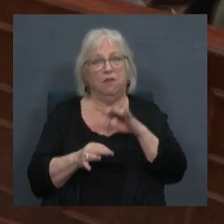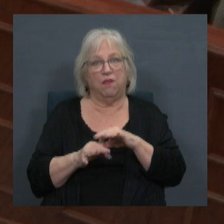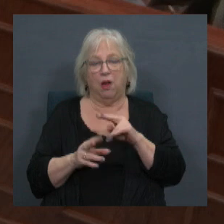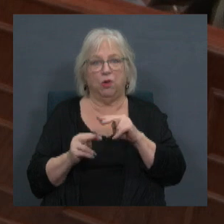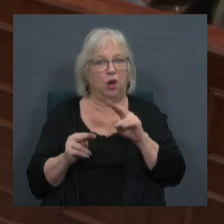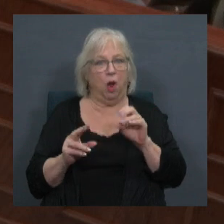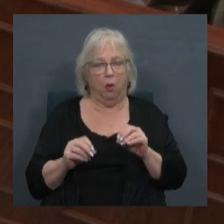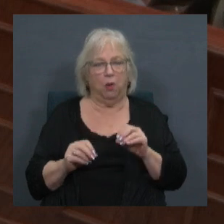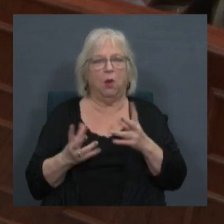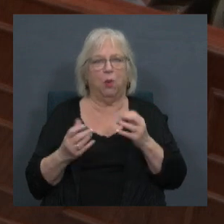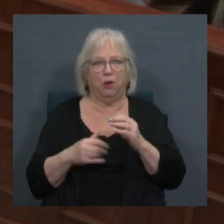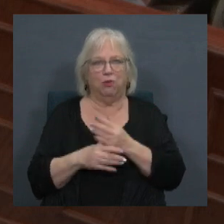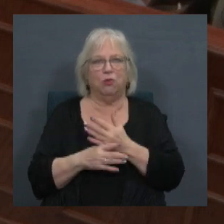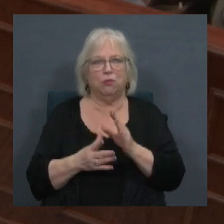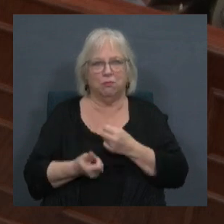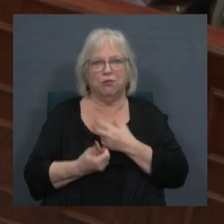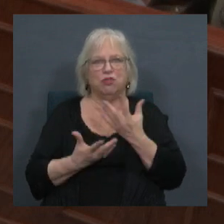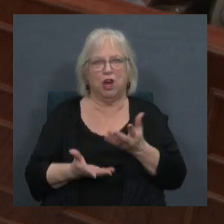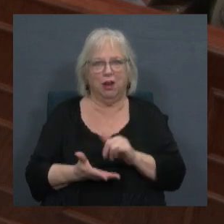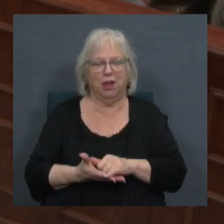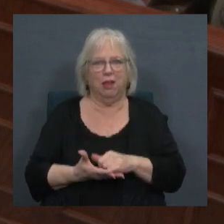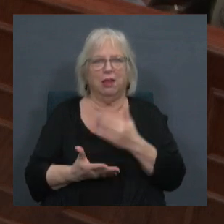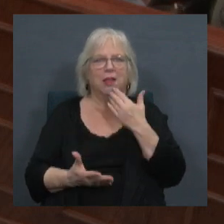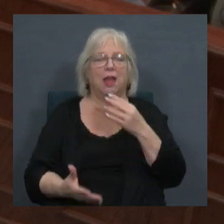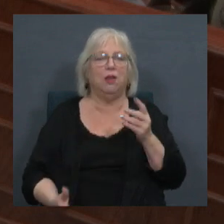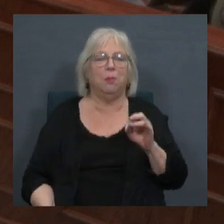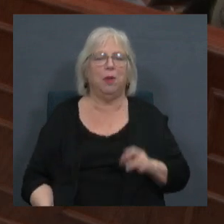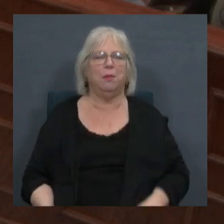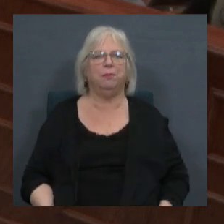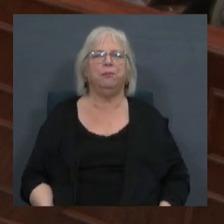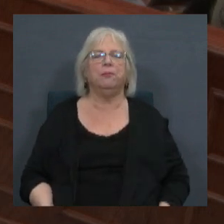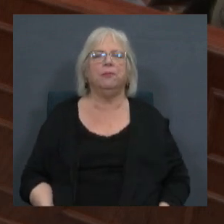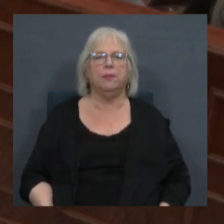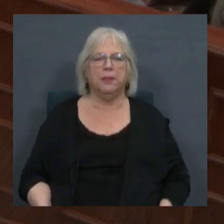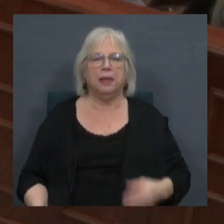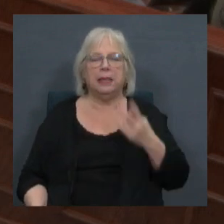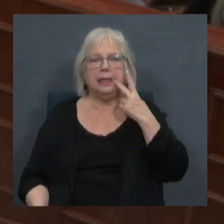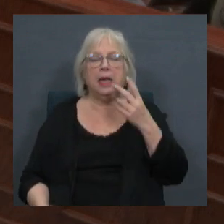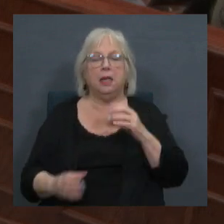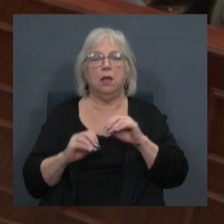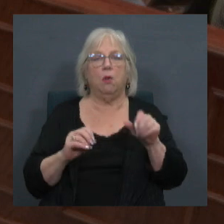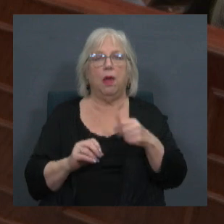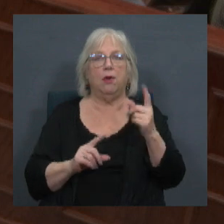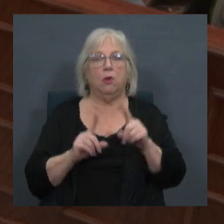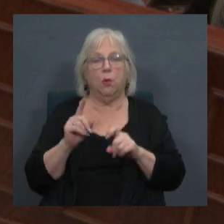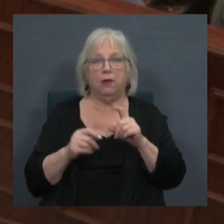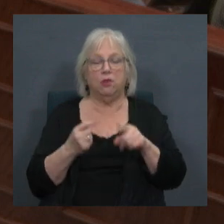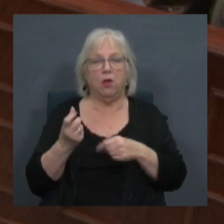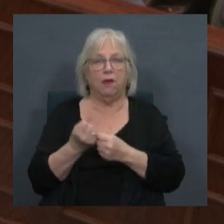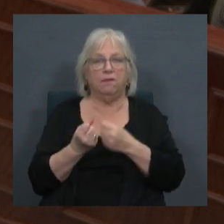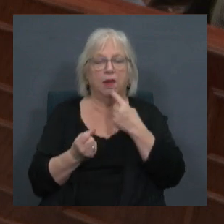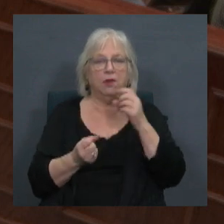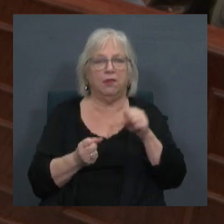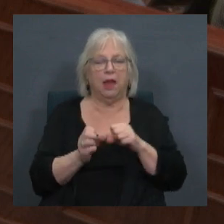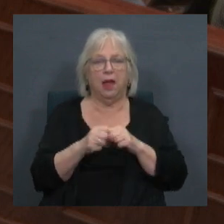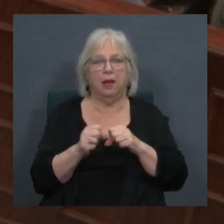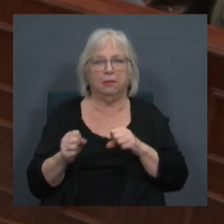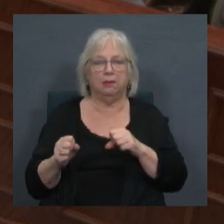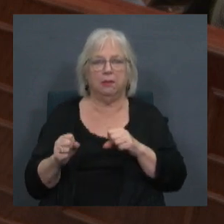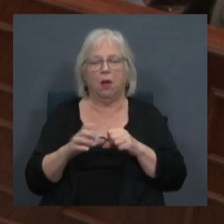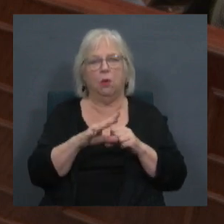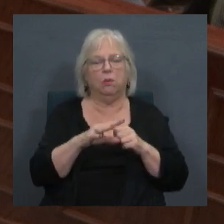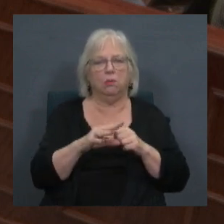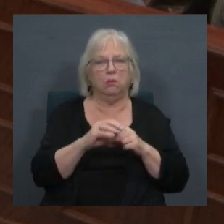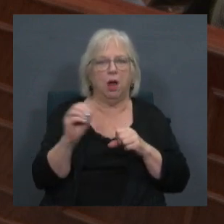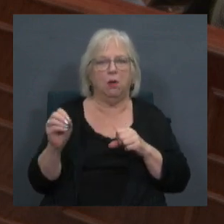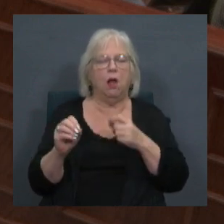just want to share that. Thank you, Mayor. Seeing no other questions, all those in favor, please say aye. All those opposed, say